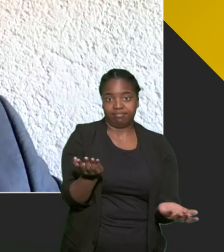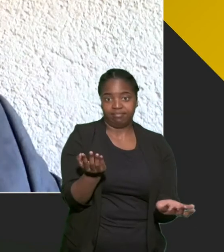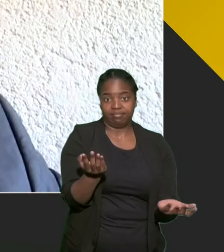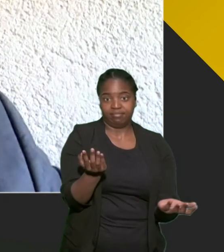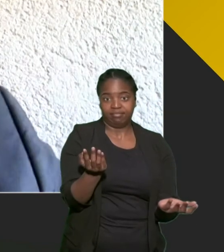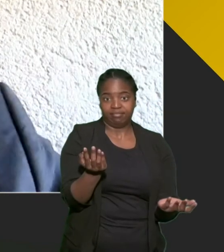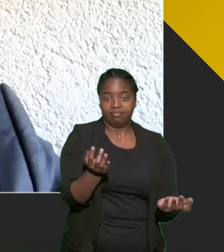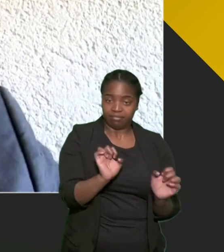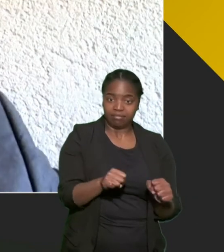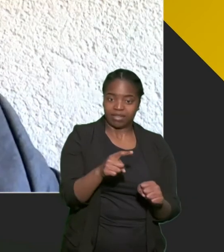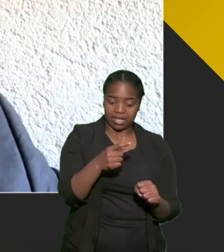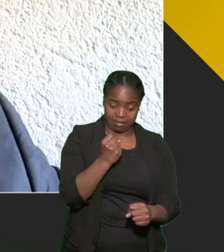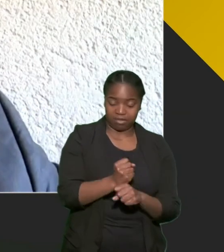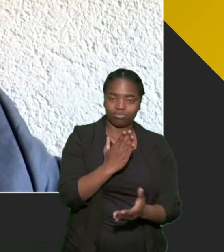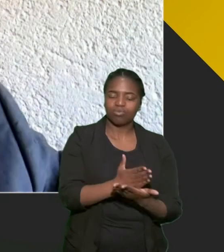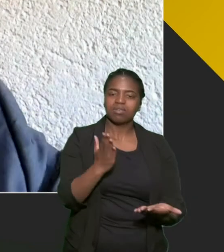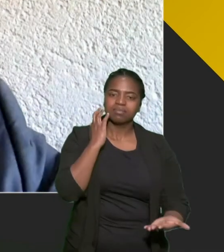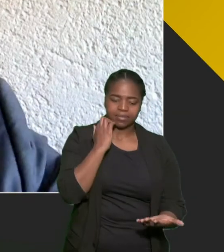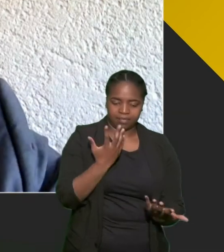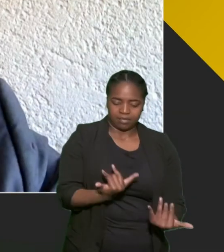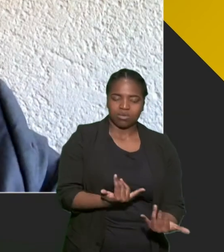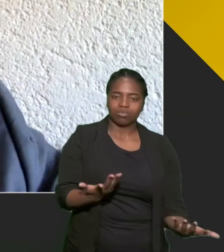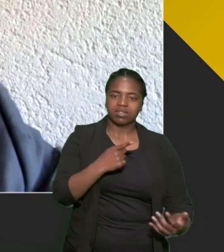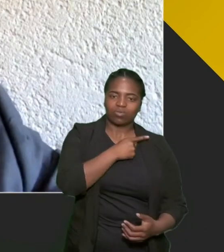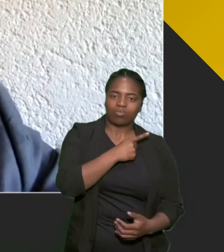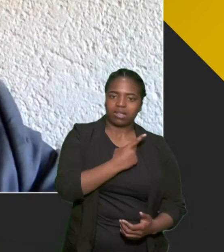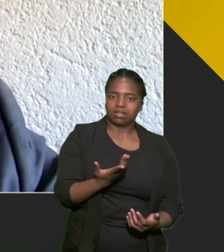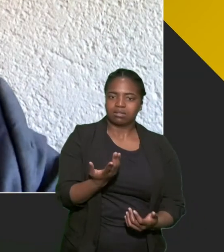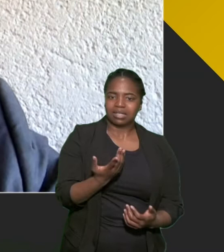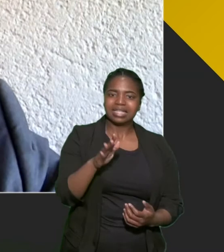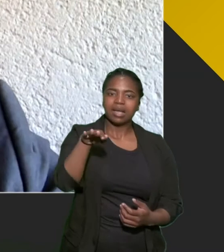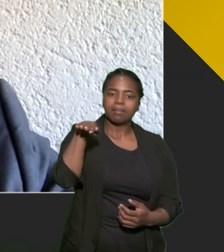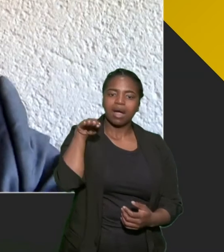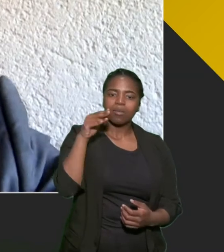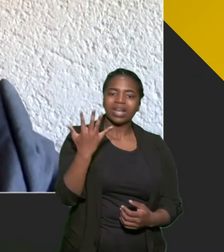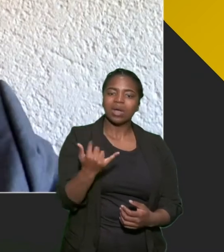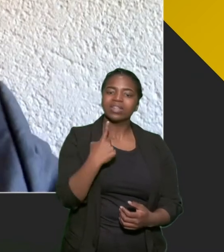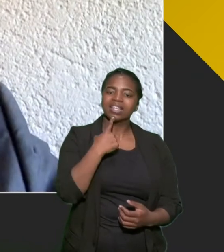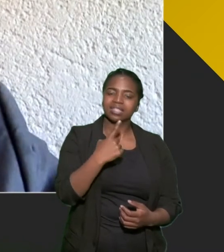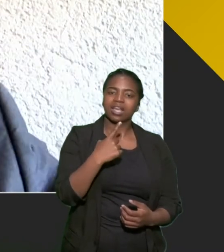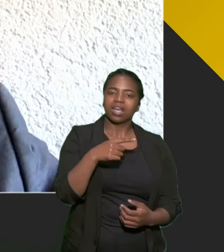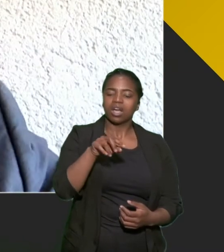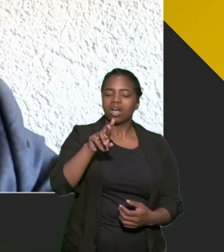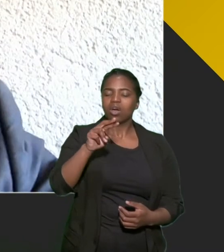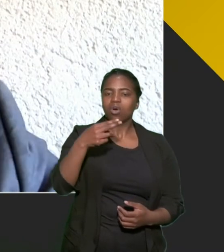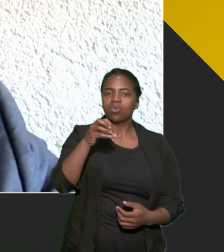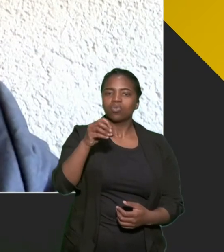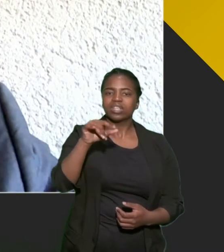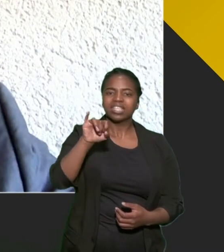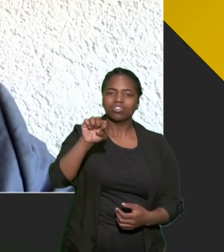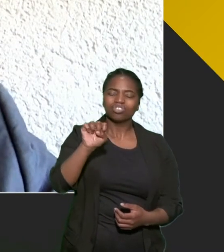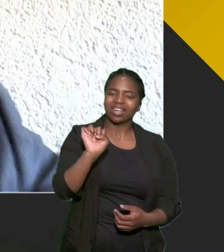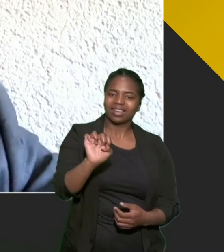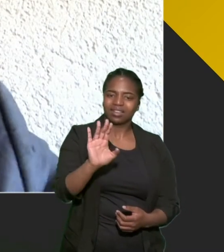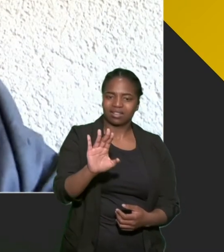Africa. And he facilitated that. That's why uthola ukuthi iZimbabwe bekuthwa iRhodesia after uCecil John